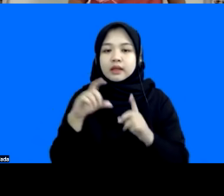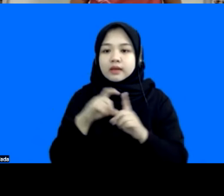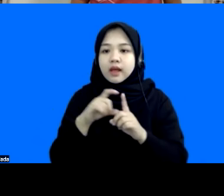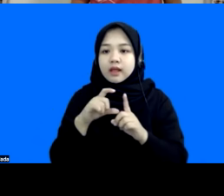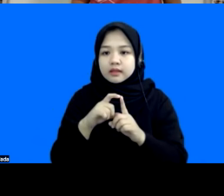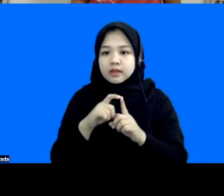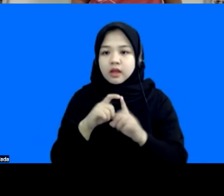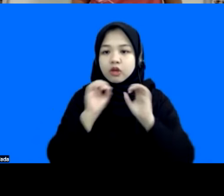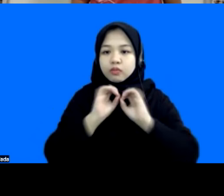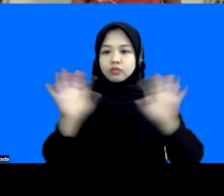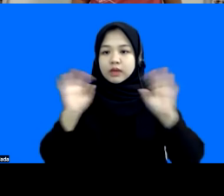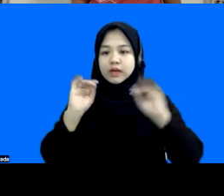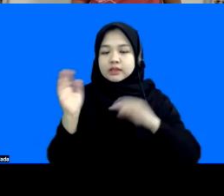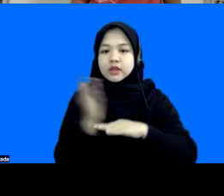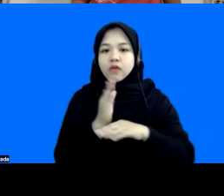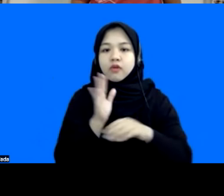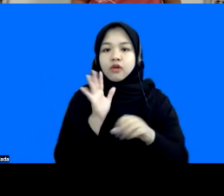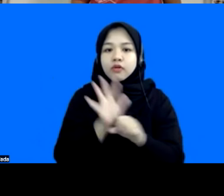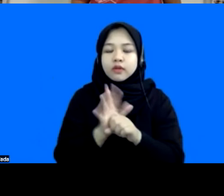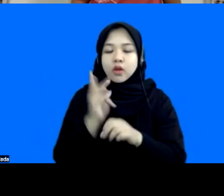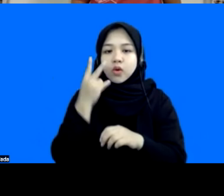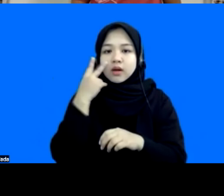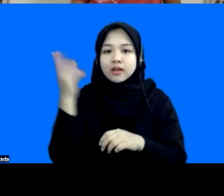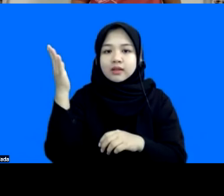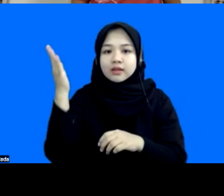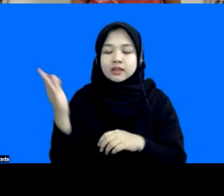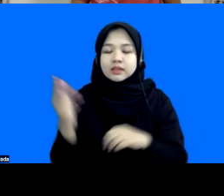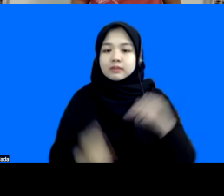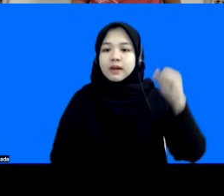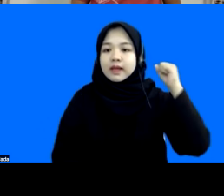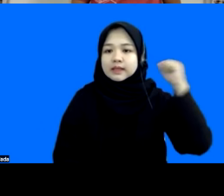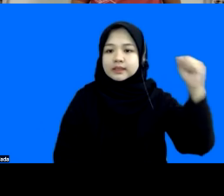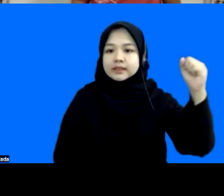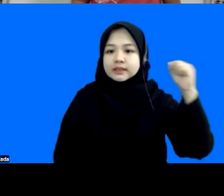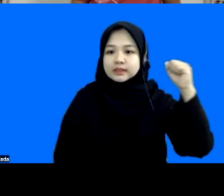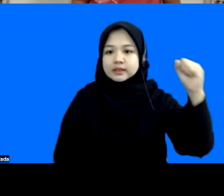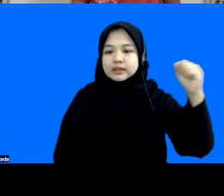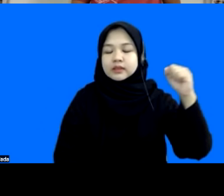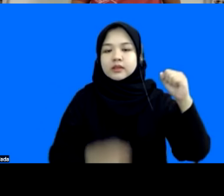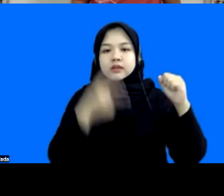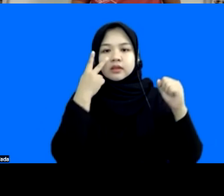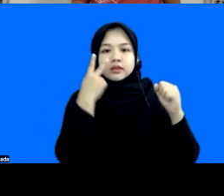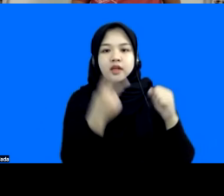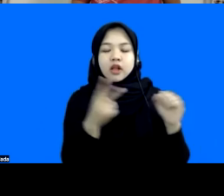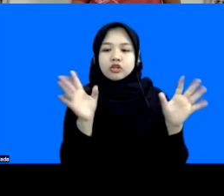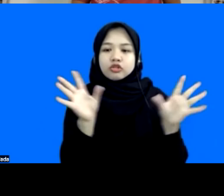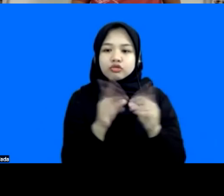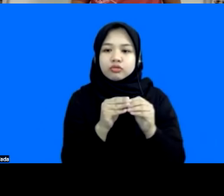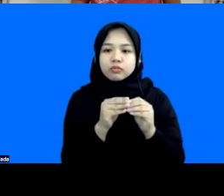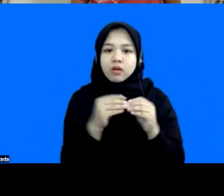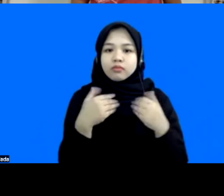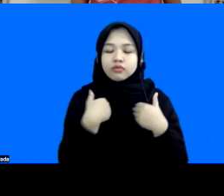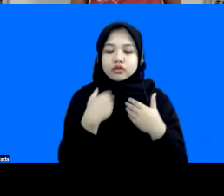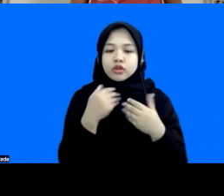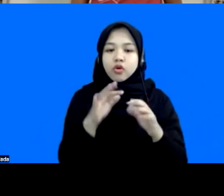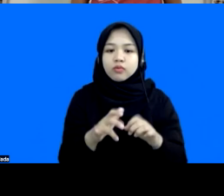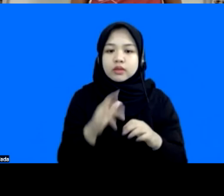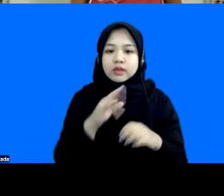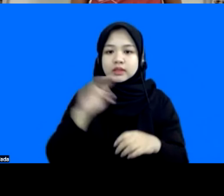COVID. If you look at the left, it looks at the numbers for computer ownership, and to the right, the internet access.